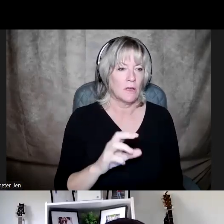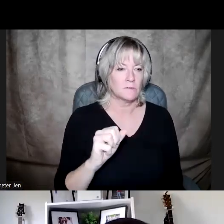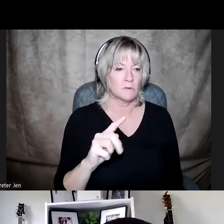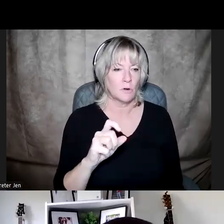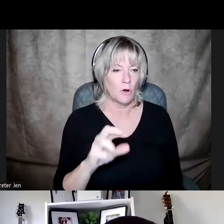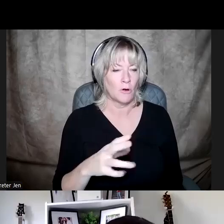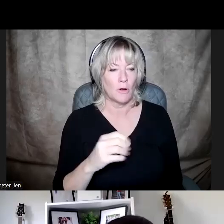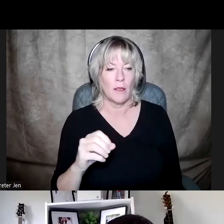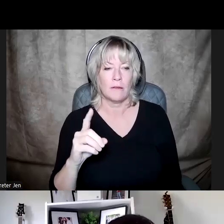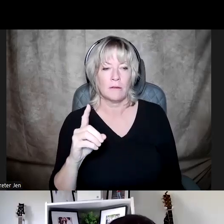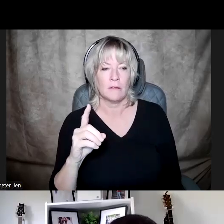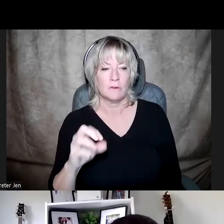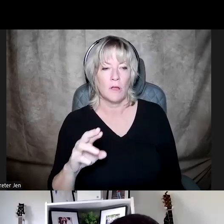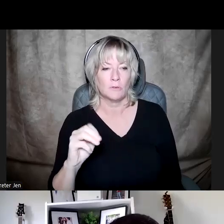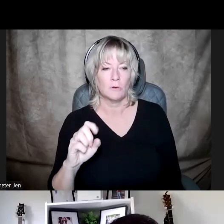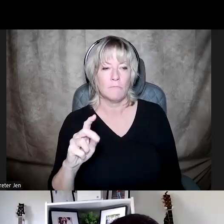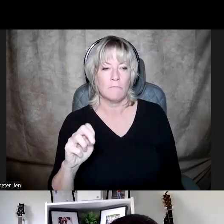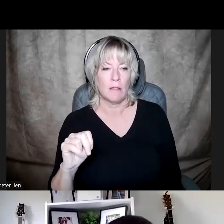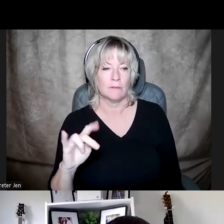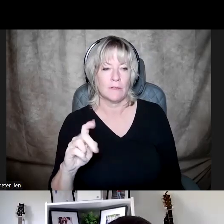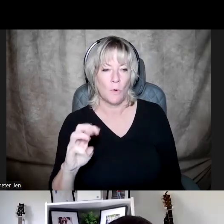the co-principal investigators. Next slide.